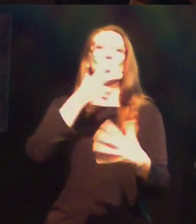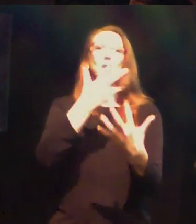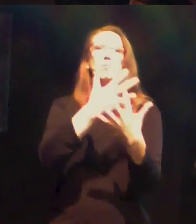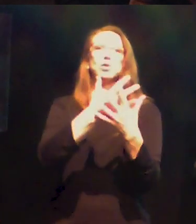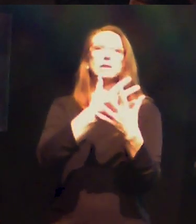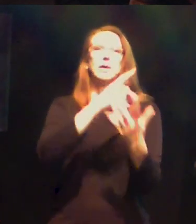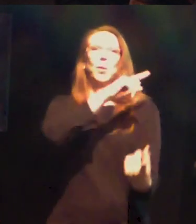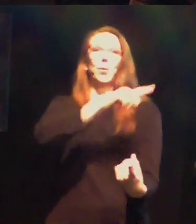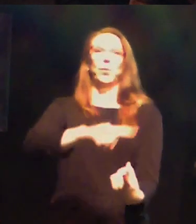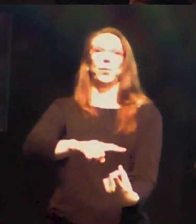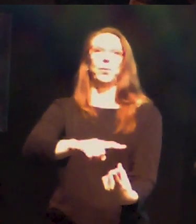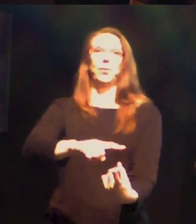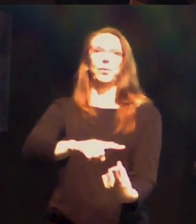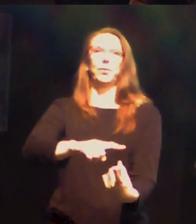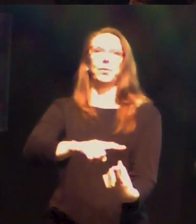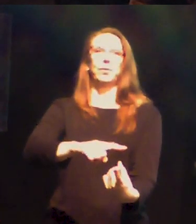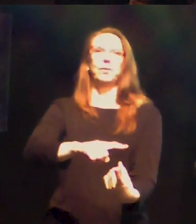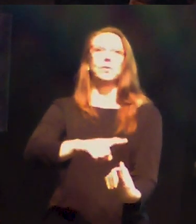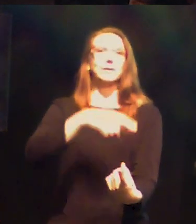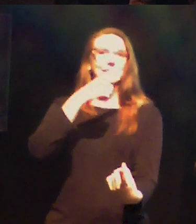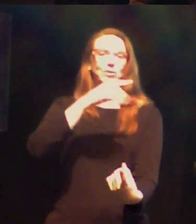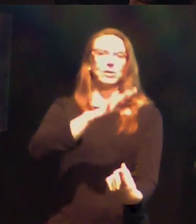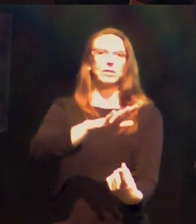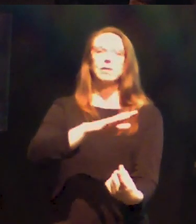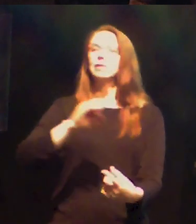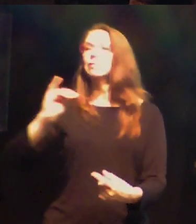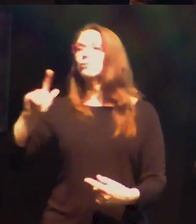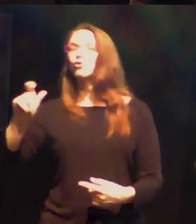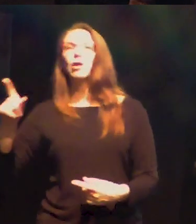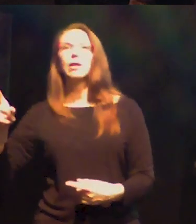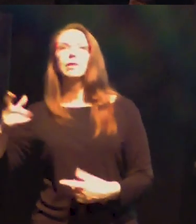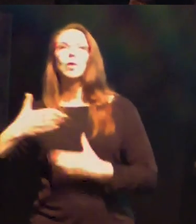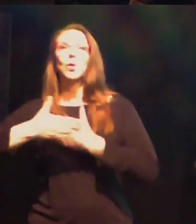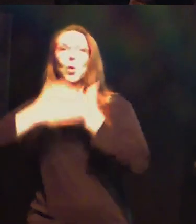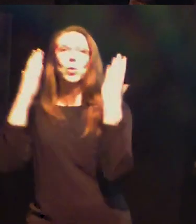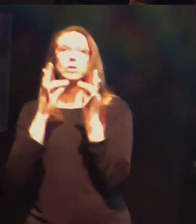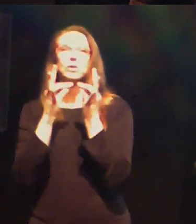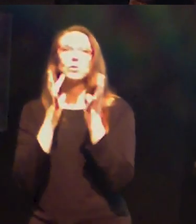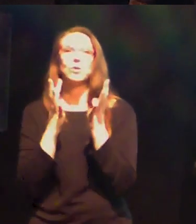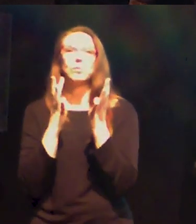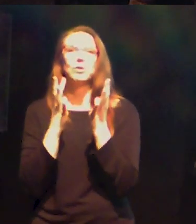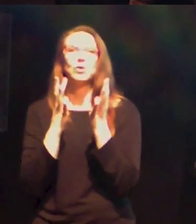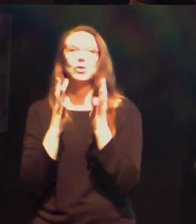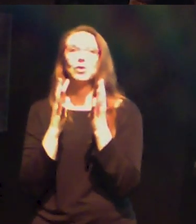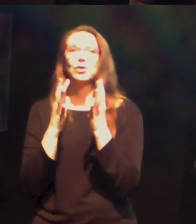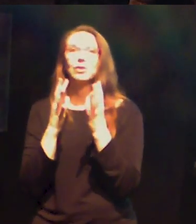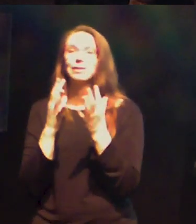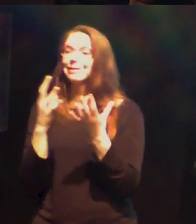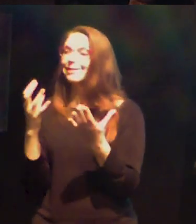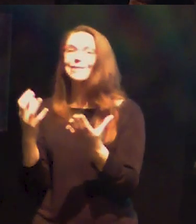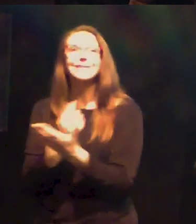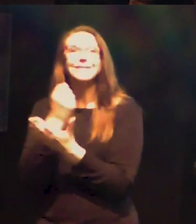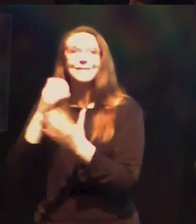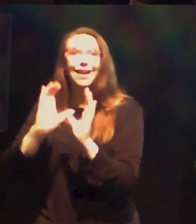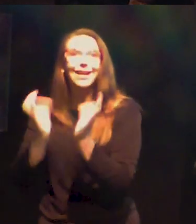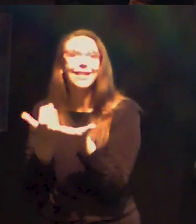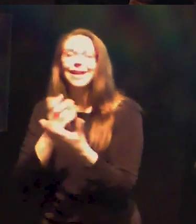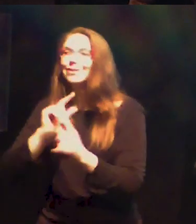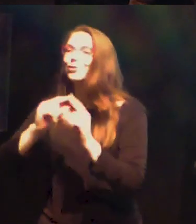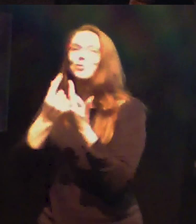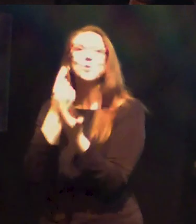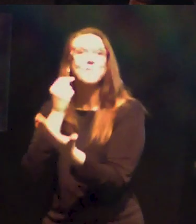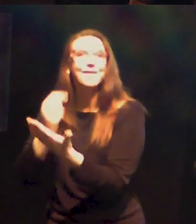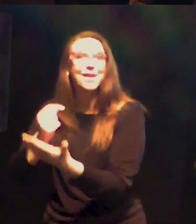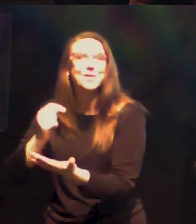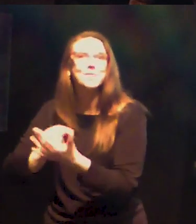little earlier. However, Michelle had no interpreter. She could not take classes. She could not be engaged in group therapy. She